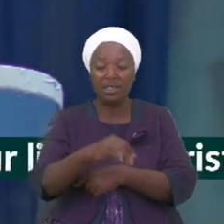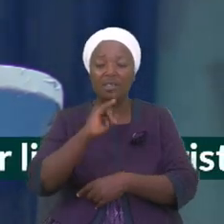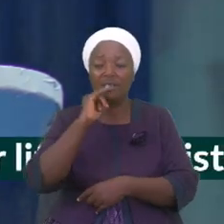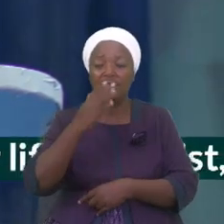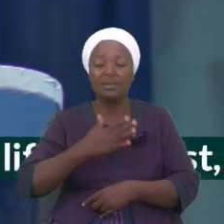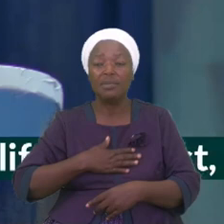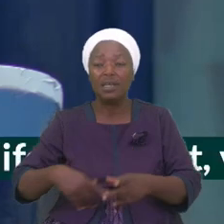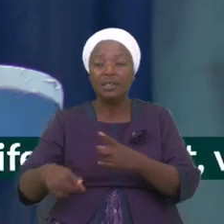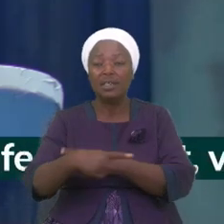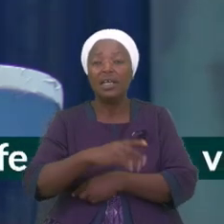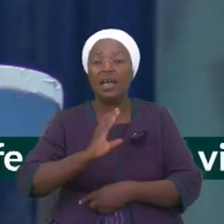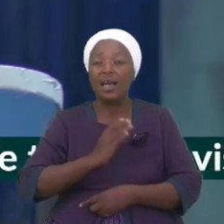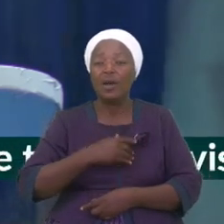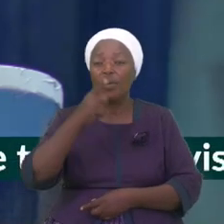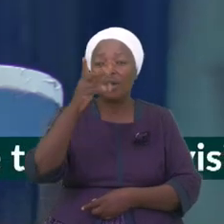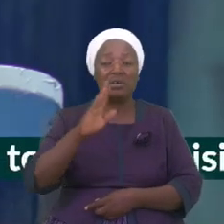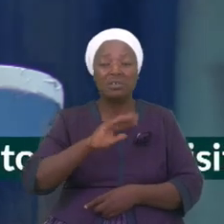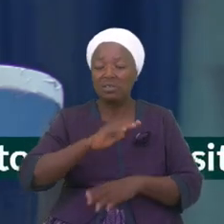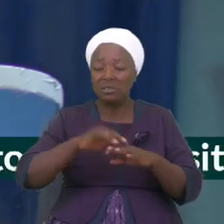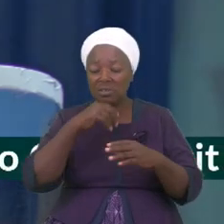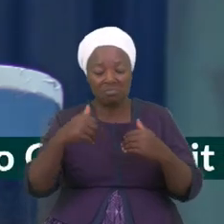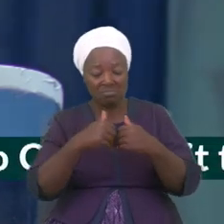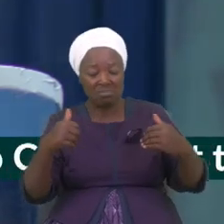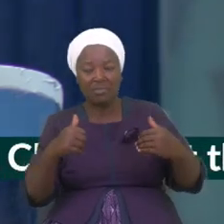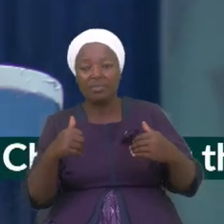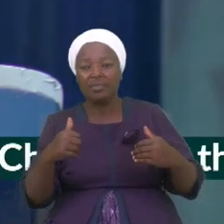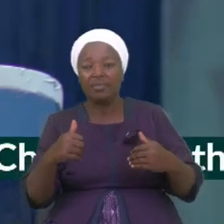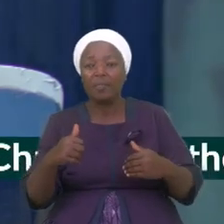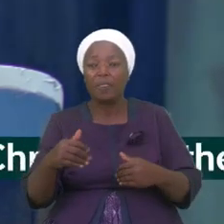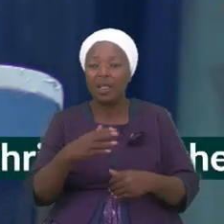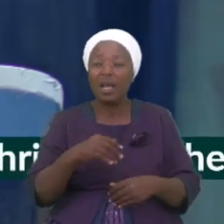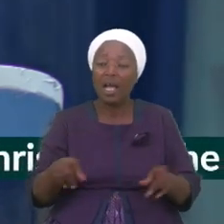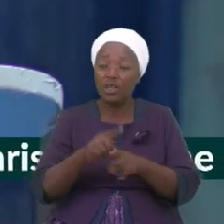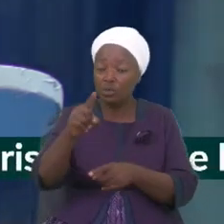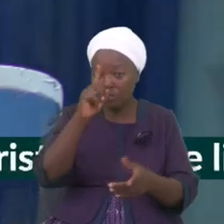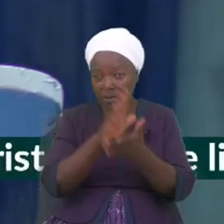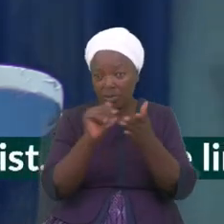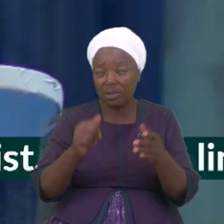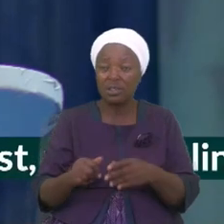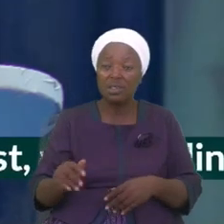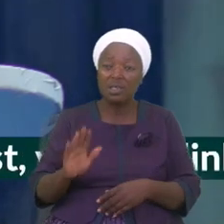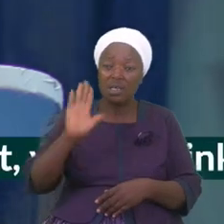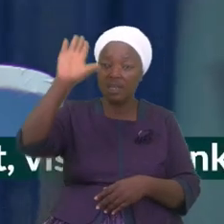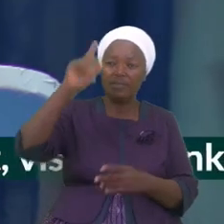Our God does not discriminate. As you trust him, as his servant, we pray.